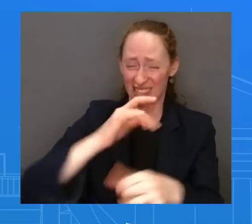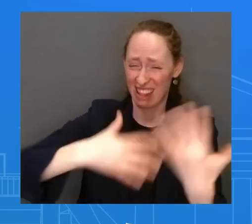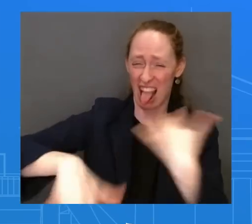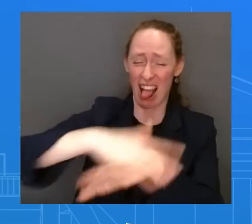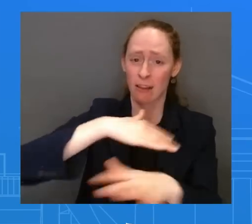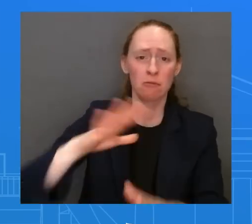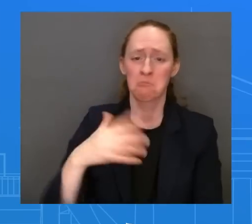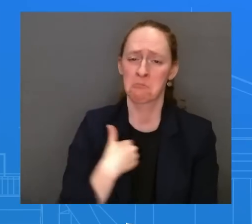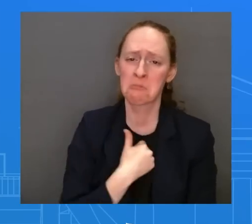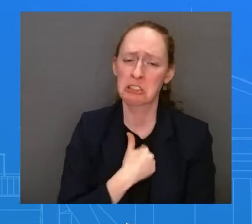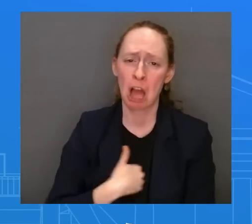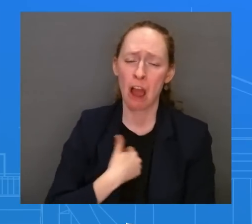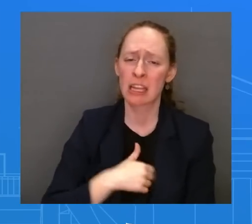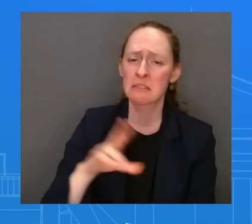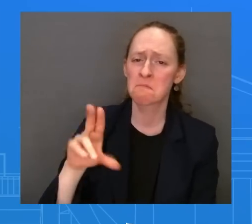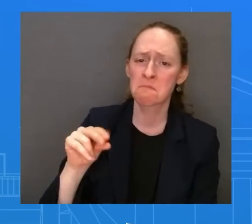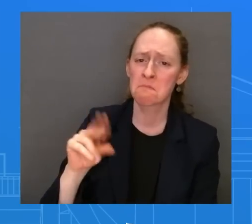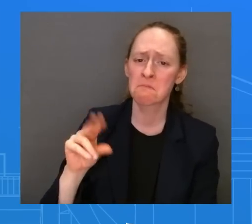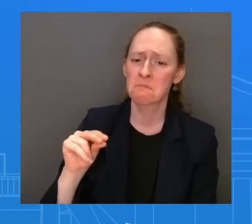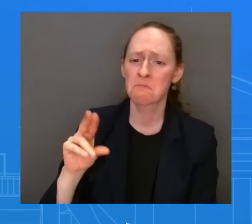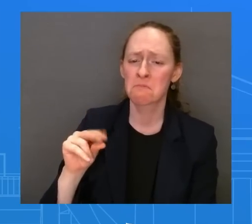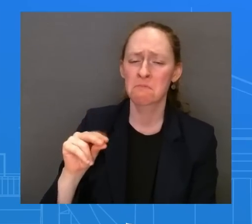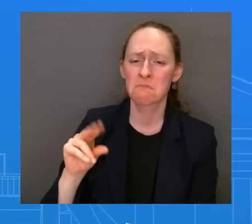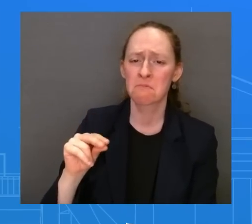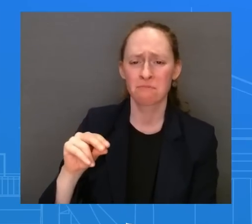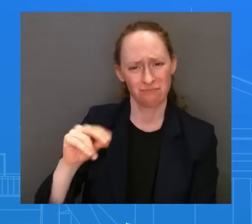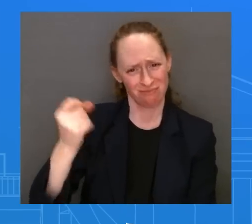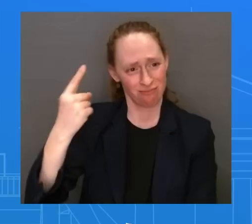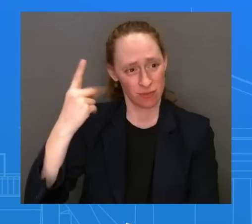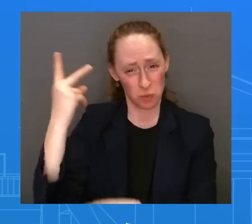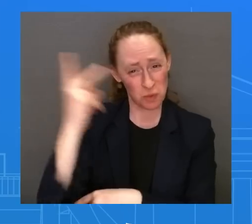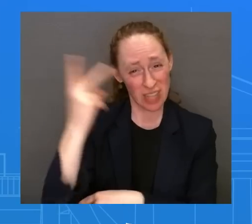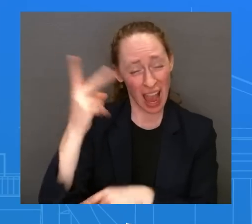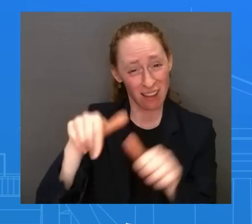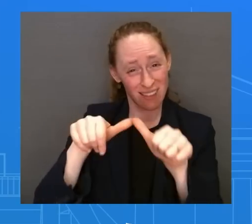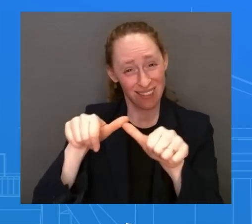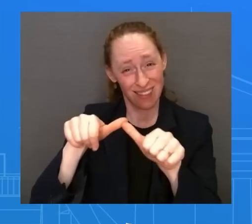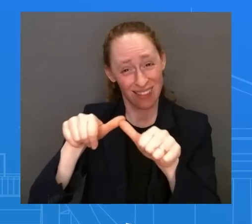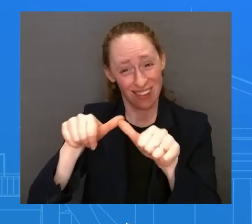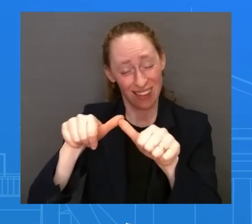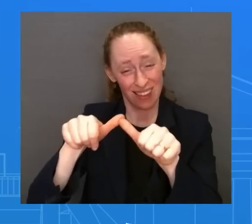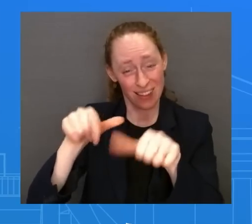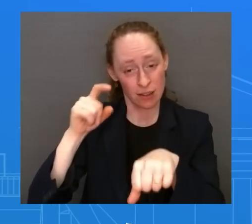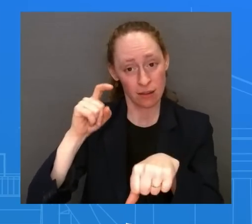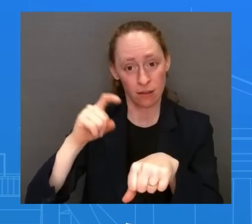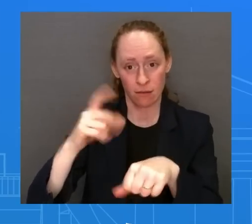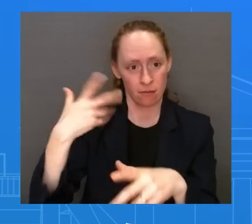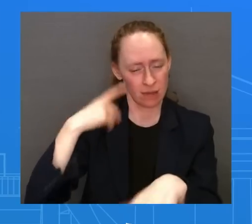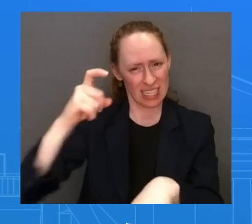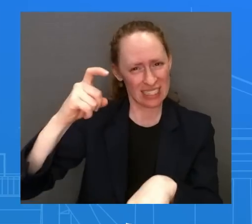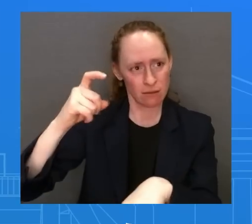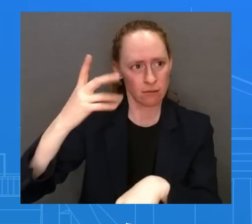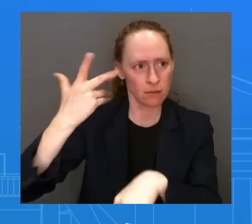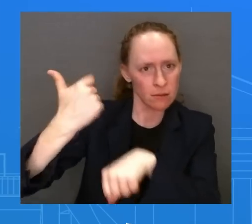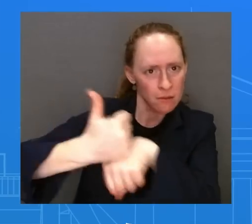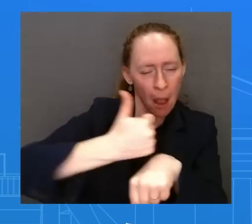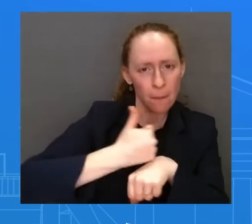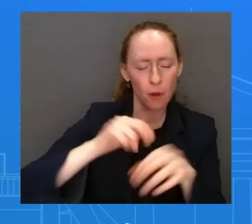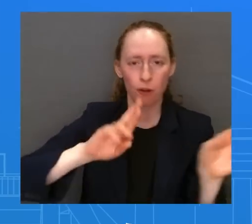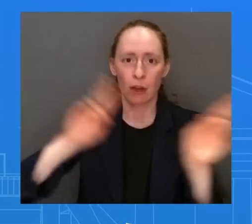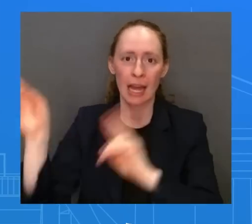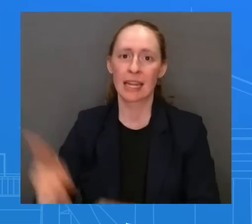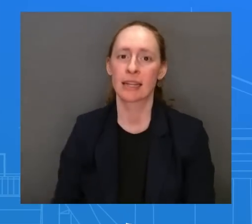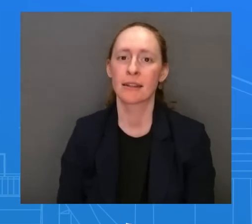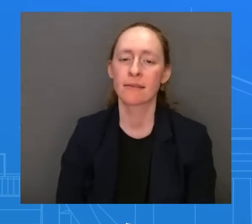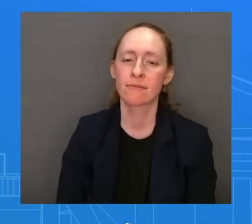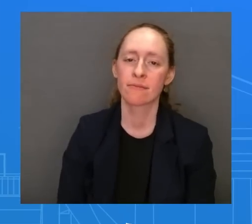airport certainly no Americans it took time to get in there is there anything in the review that addresses the problem of who was